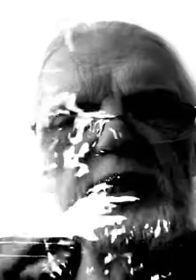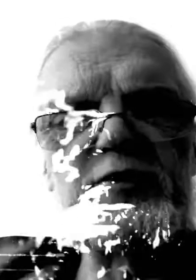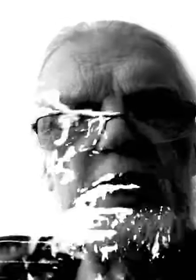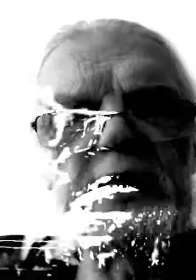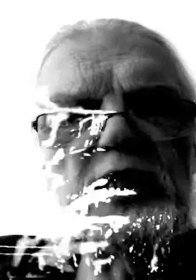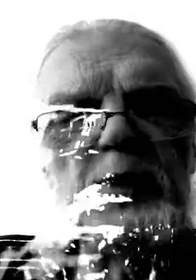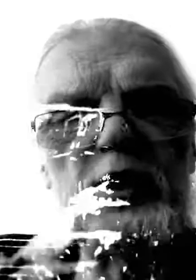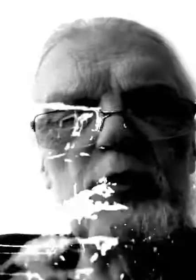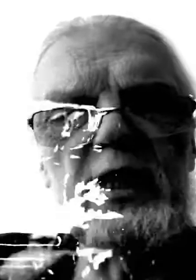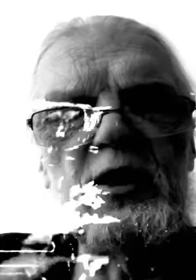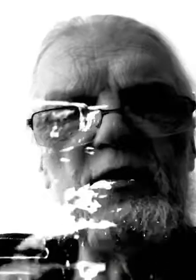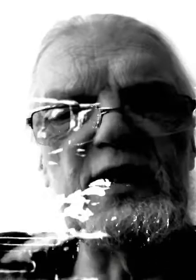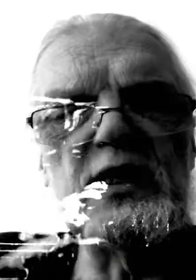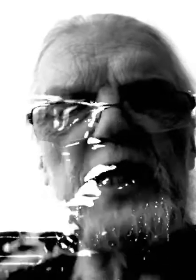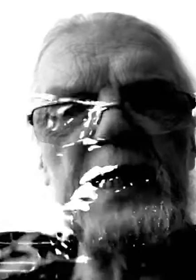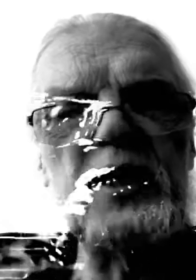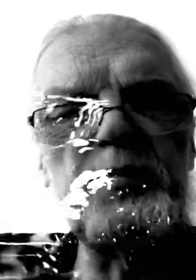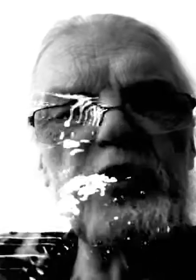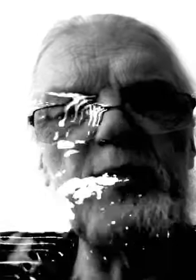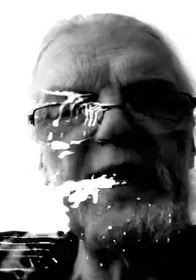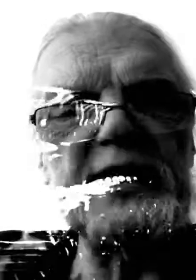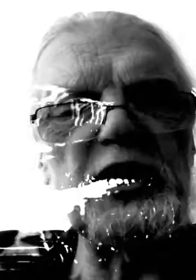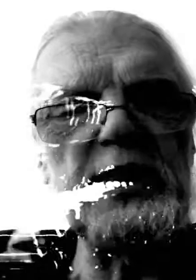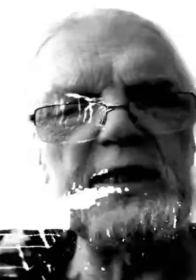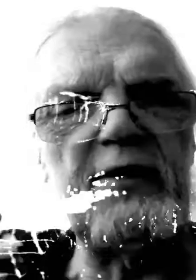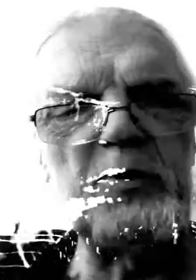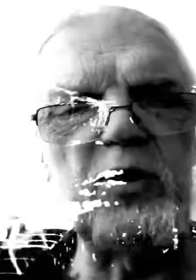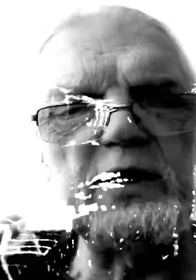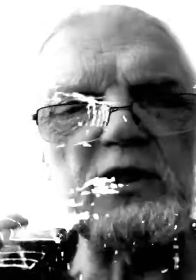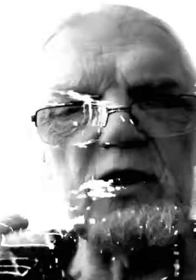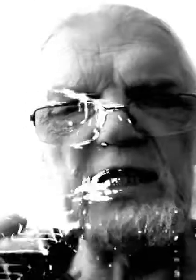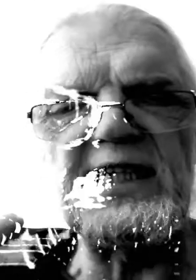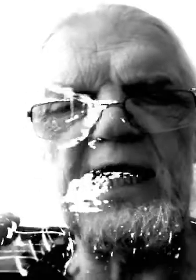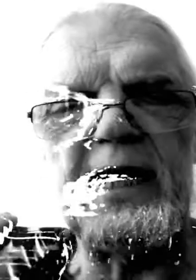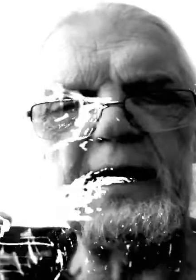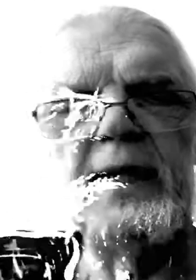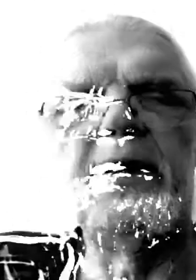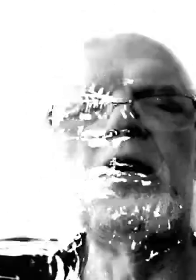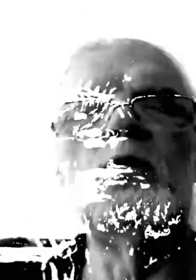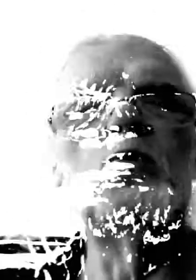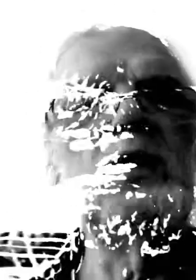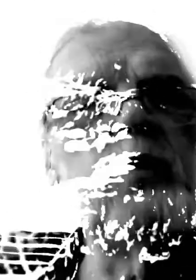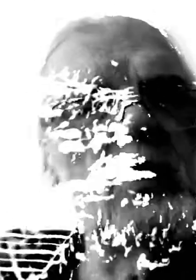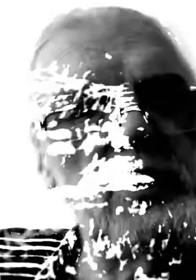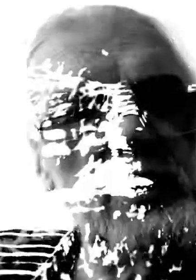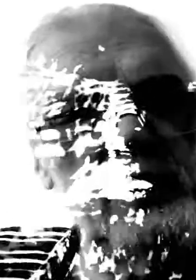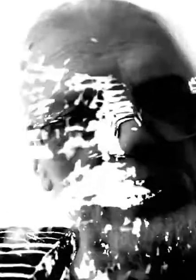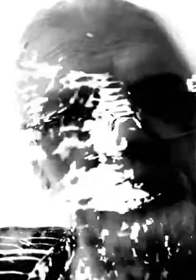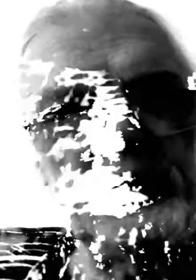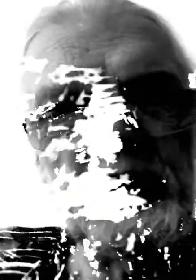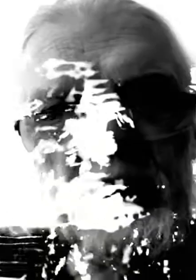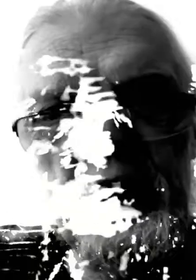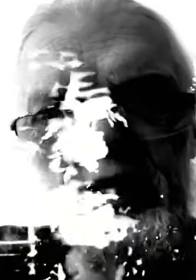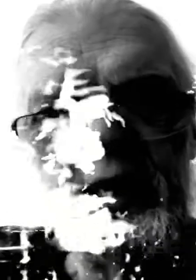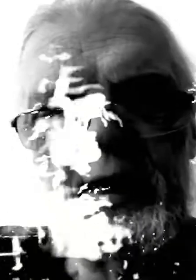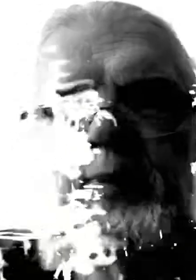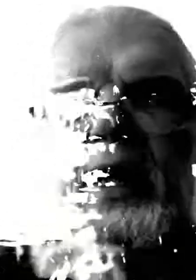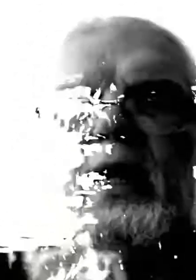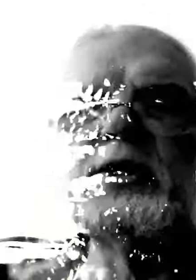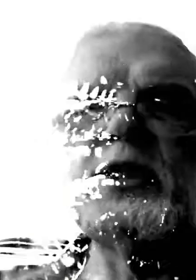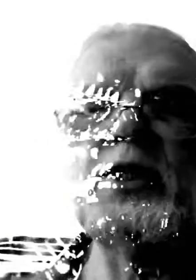friends, friends becoming lovers. In a Brummie accent, everybody's got to say, we want to be